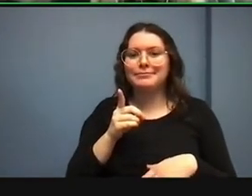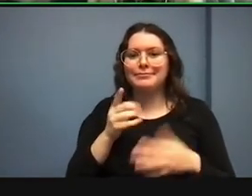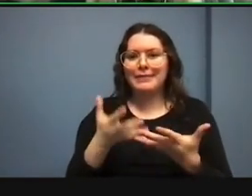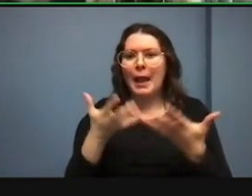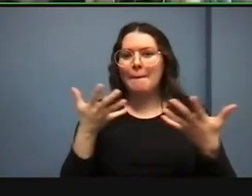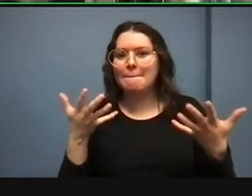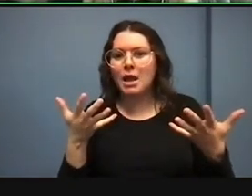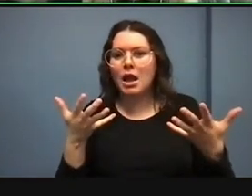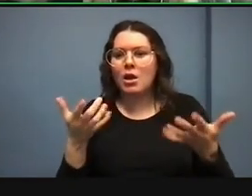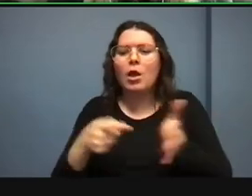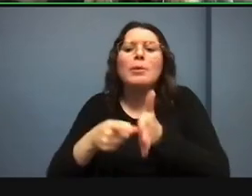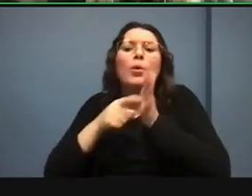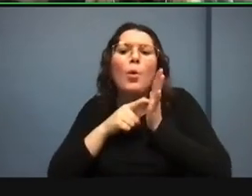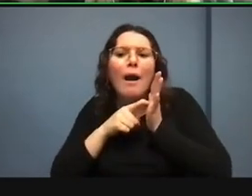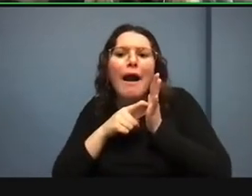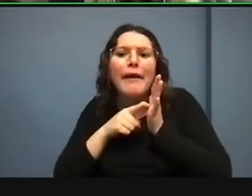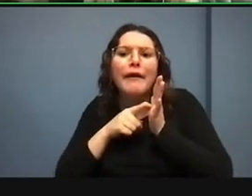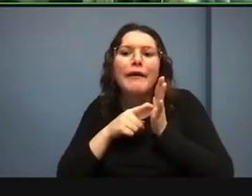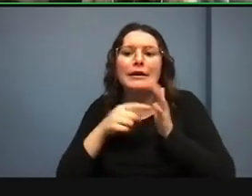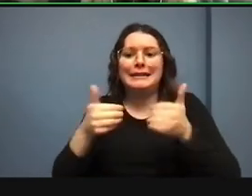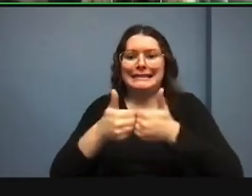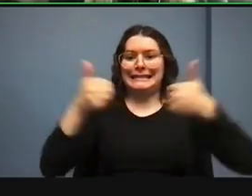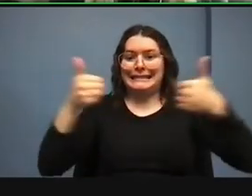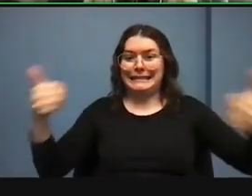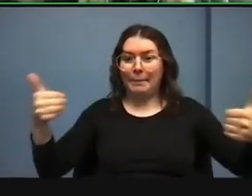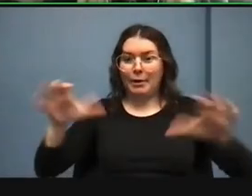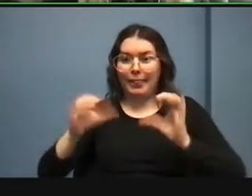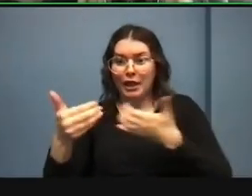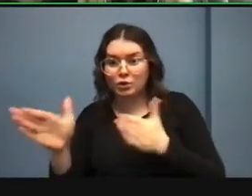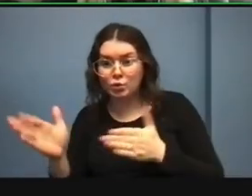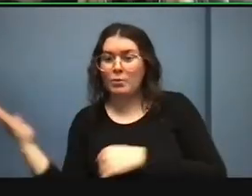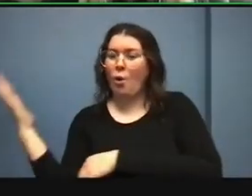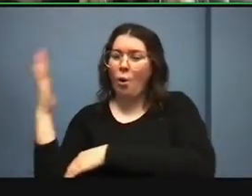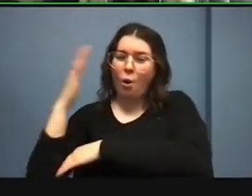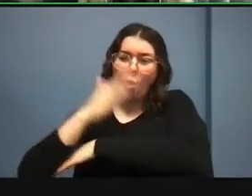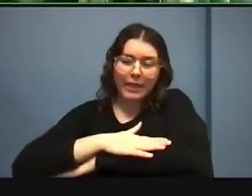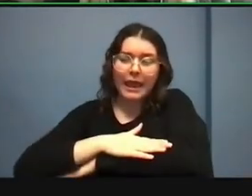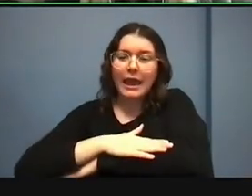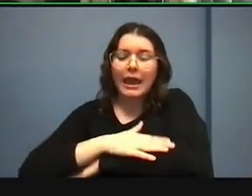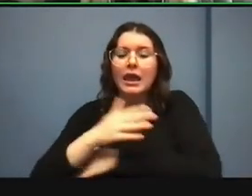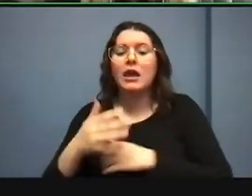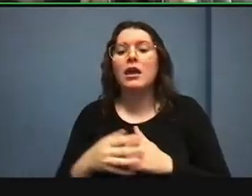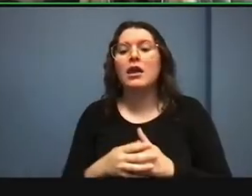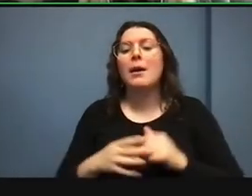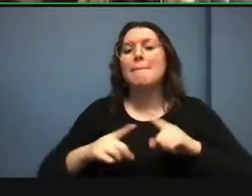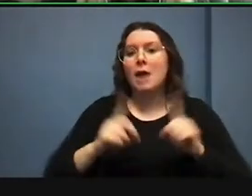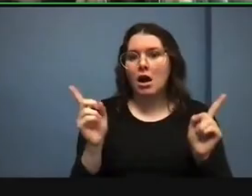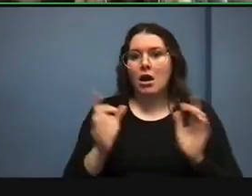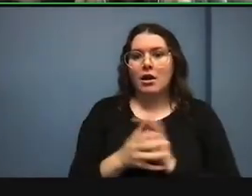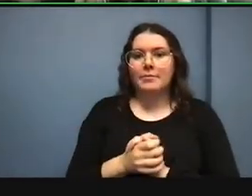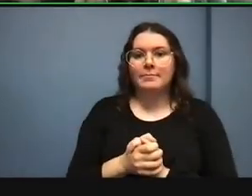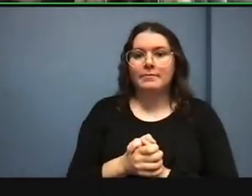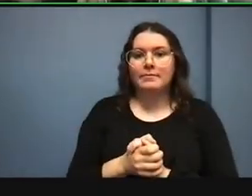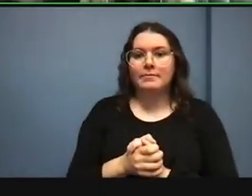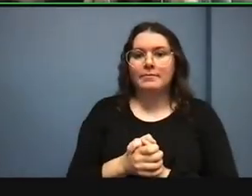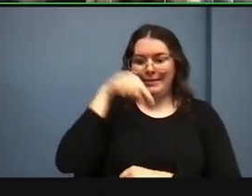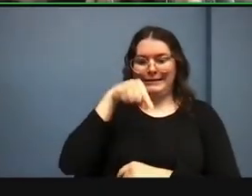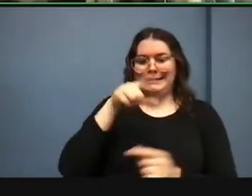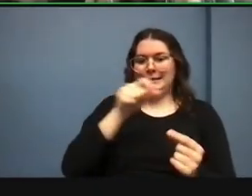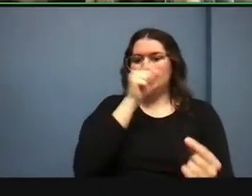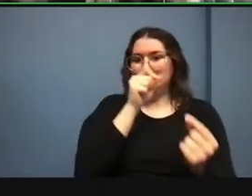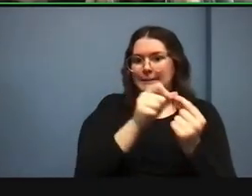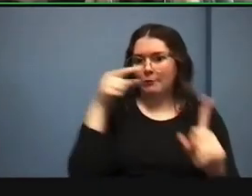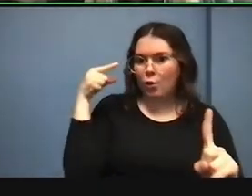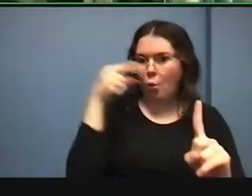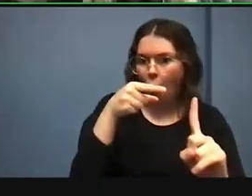they require being in a separate setting placement. But for this specific goal,